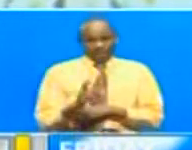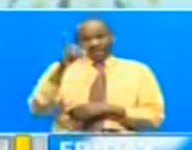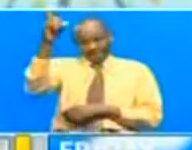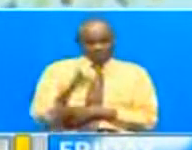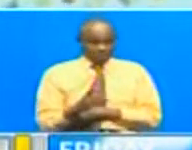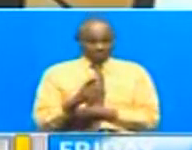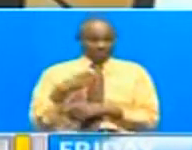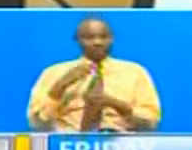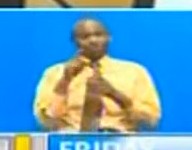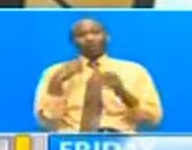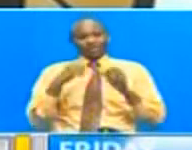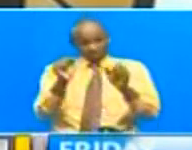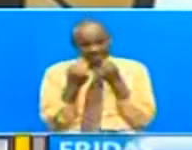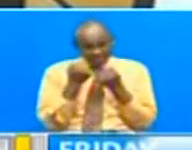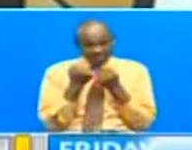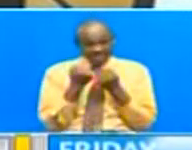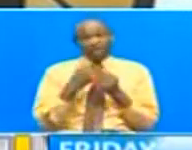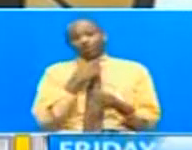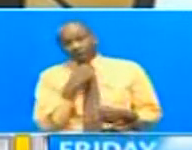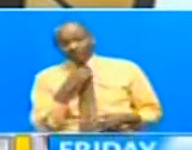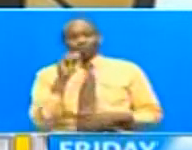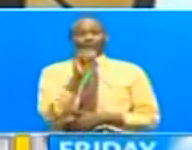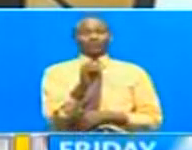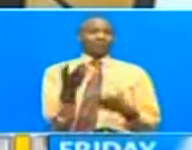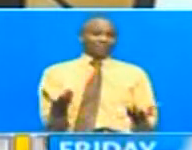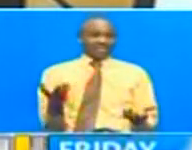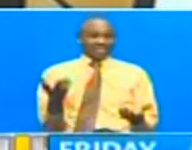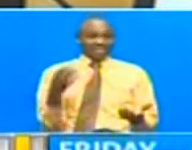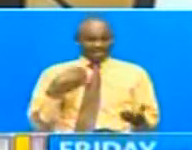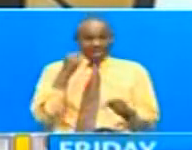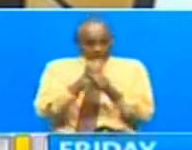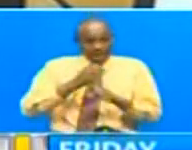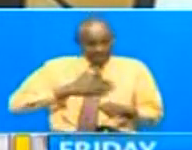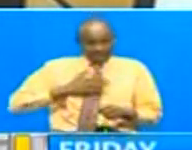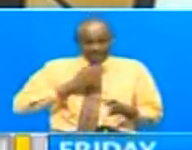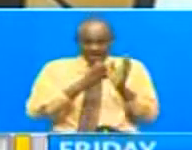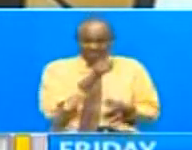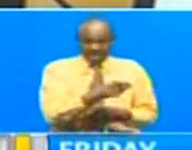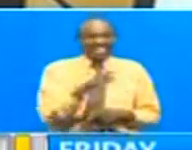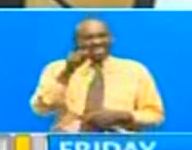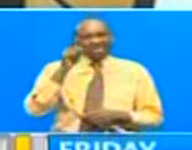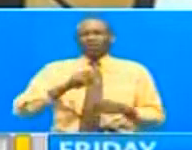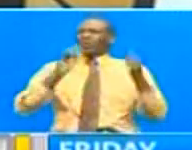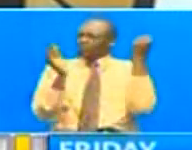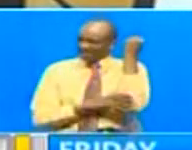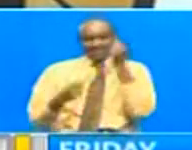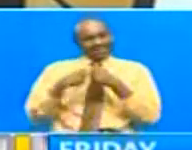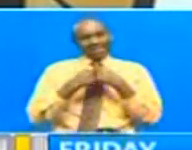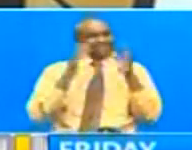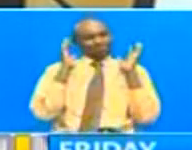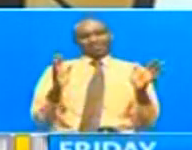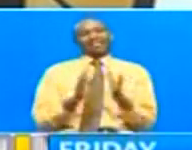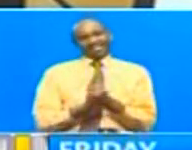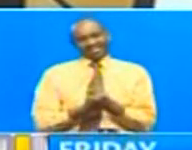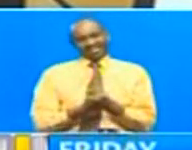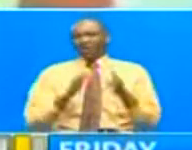want to save, and then you want to put it in your in the work you are preparing. That was the worst part of it. The PowerPoint. That